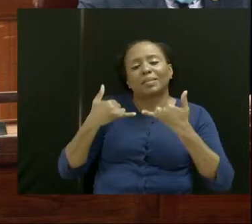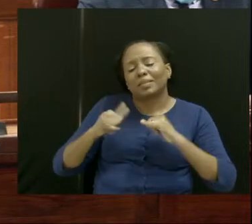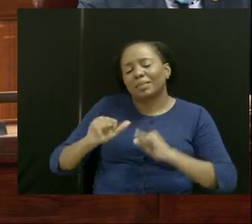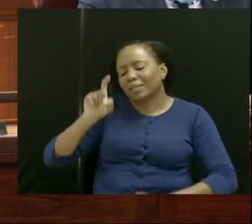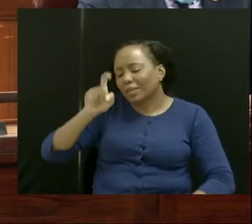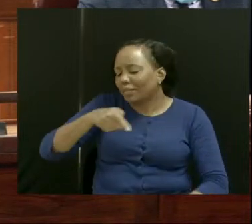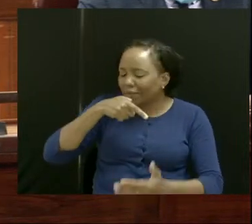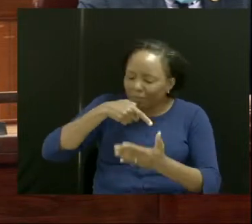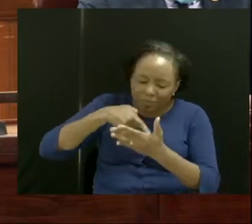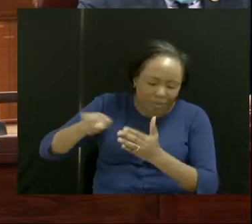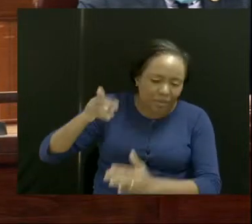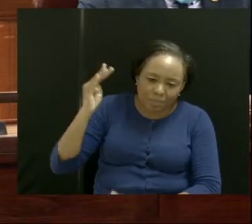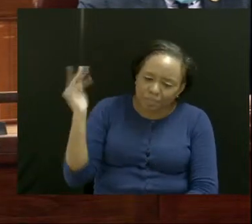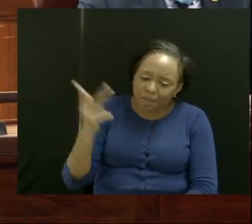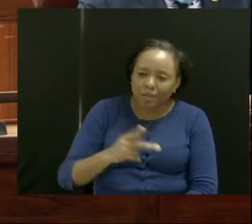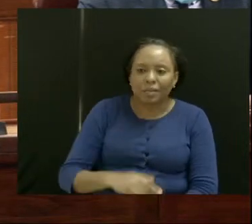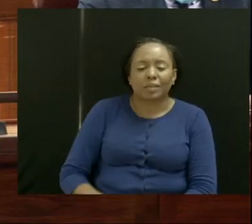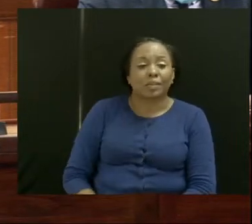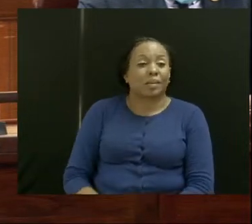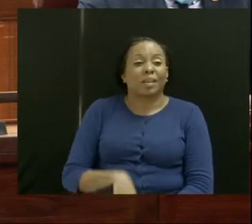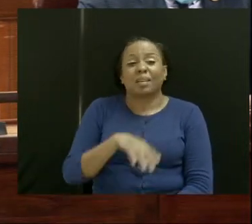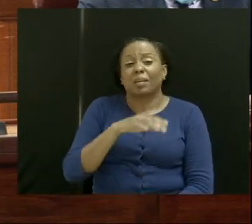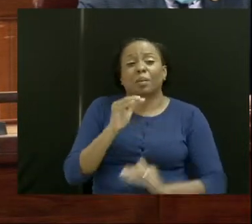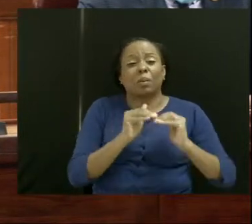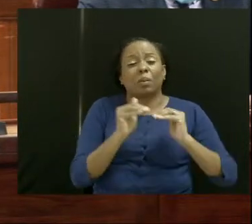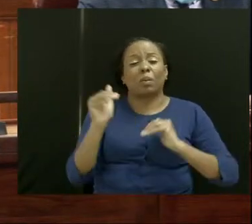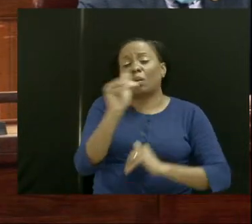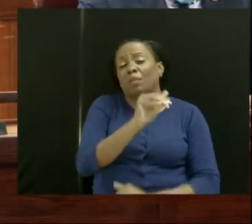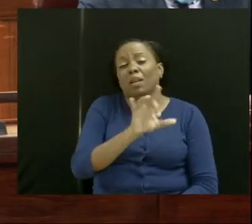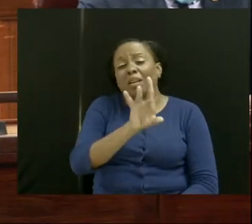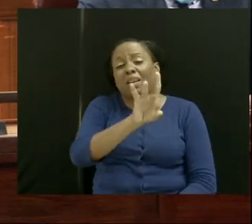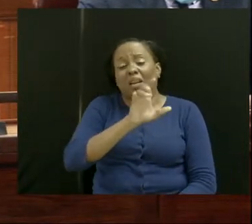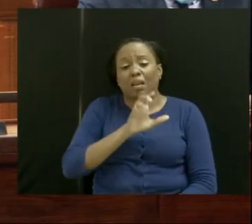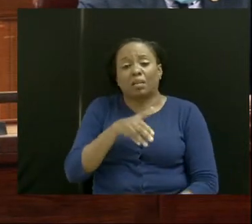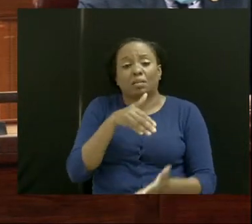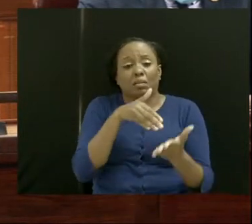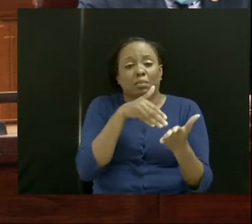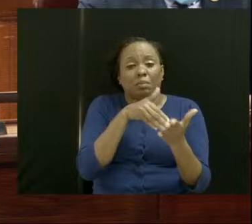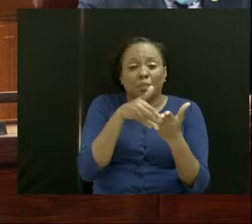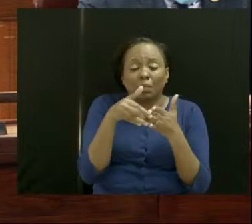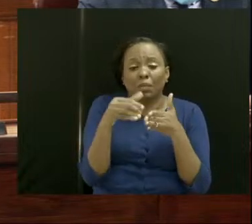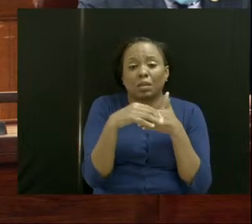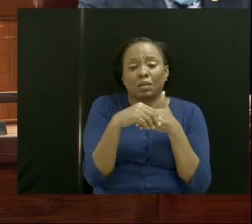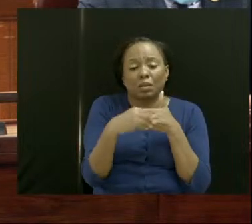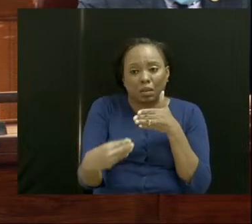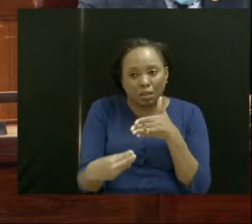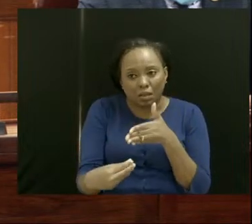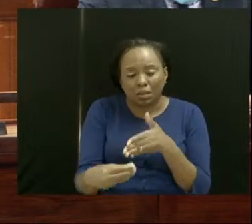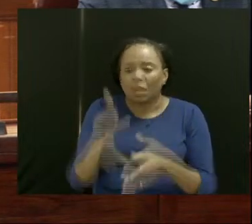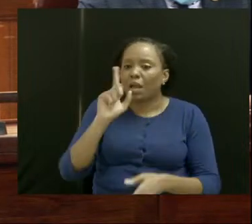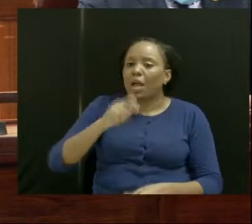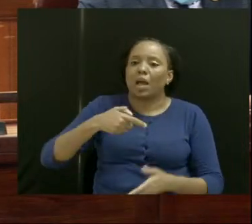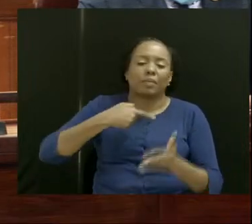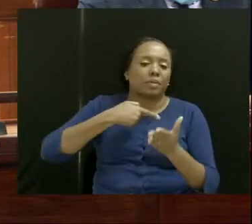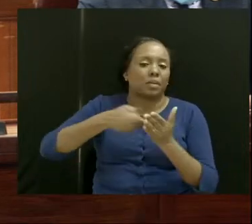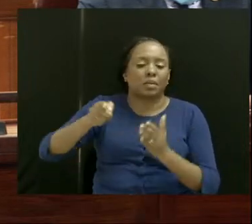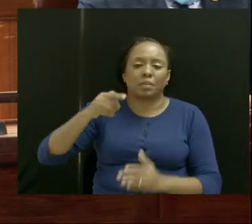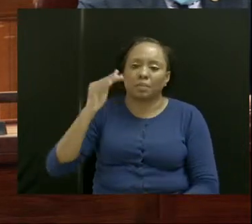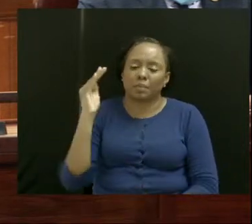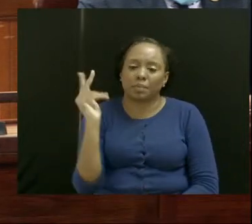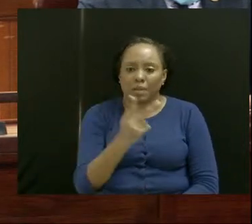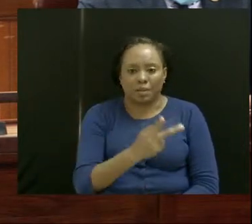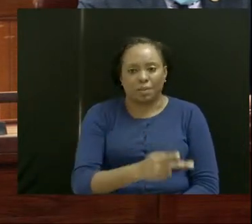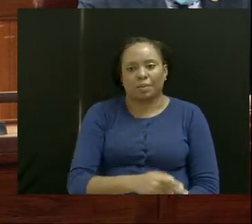repaid. 800 plus million in debt service in this year,